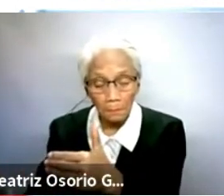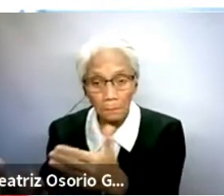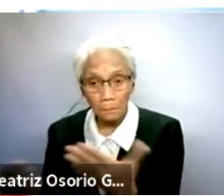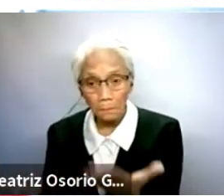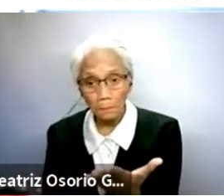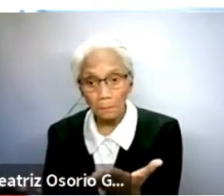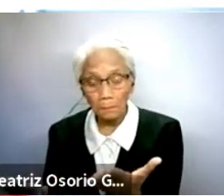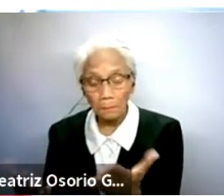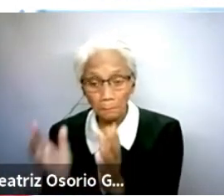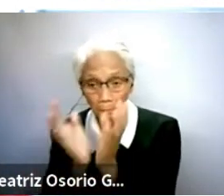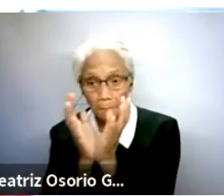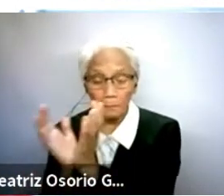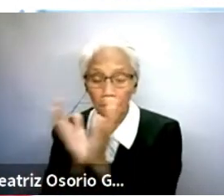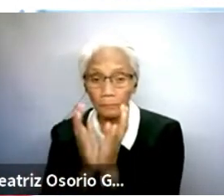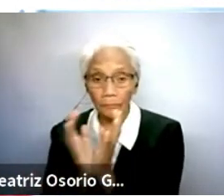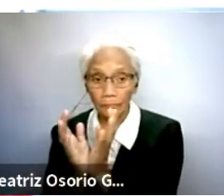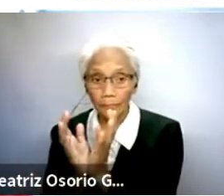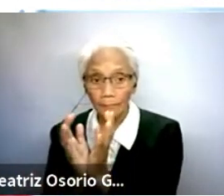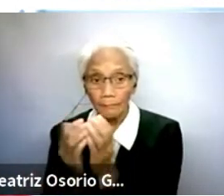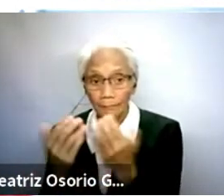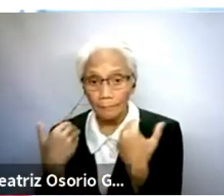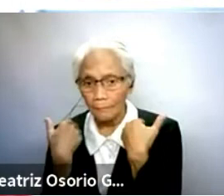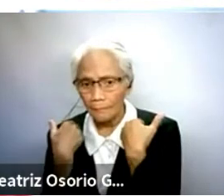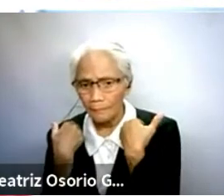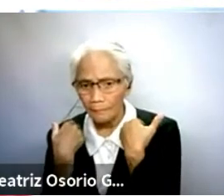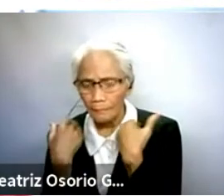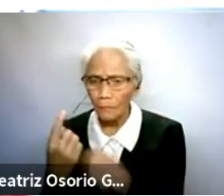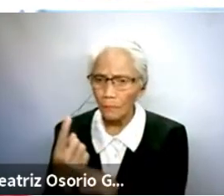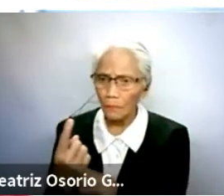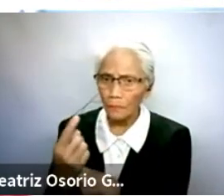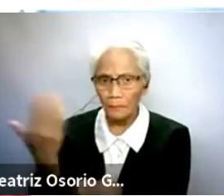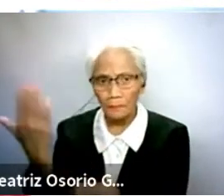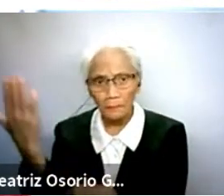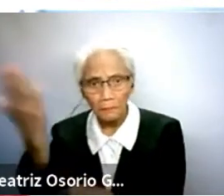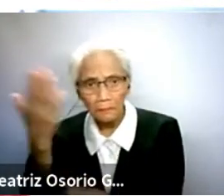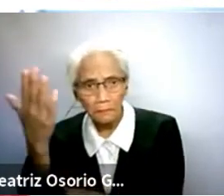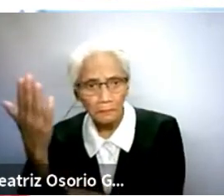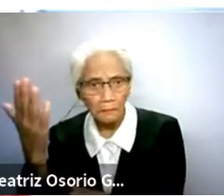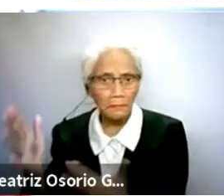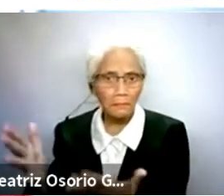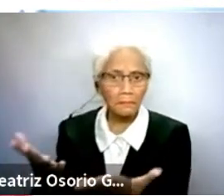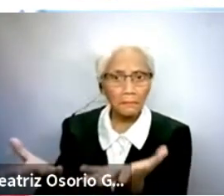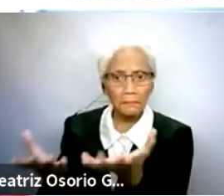the community? So anyone, any presenters want to address this openly?